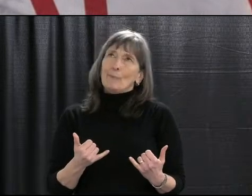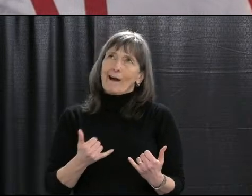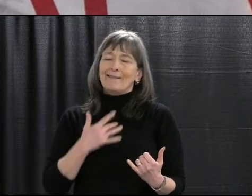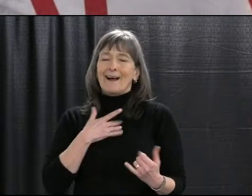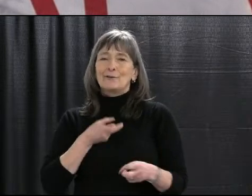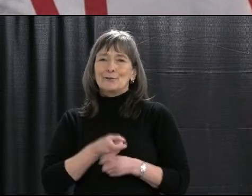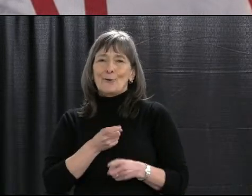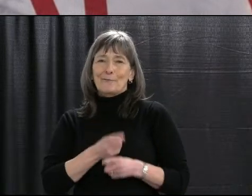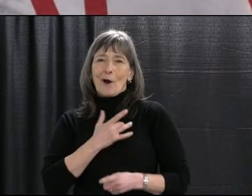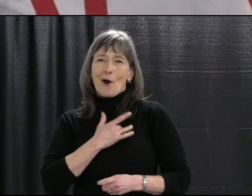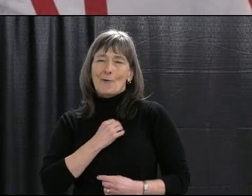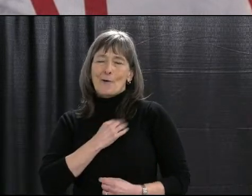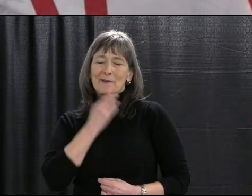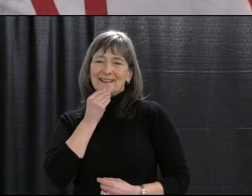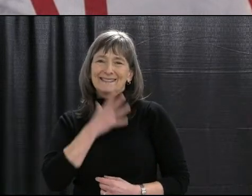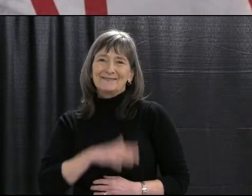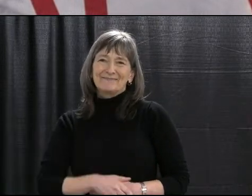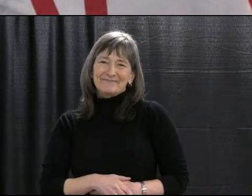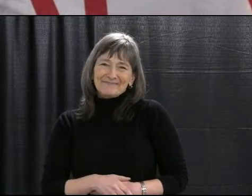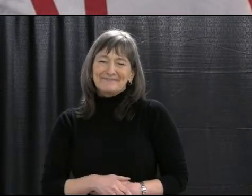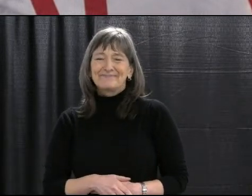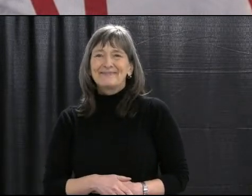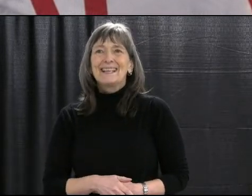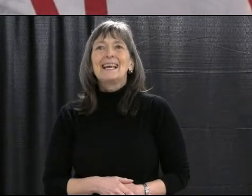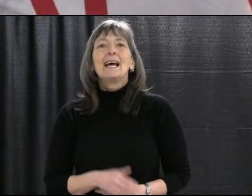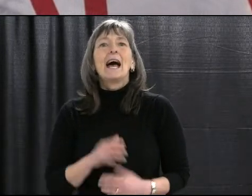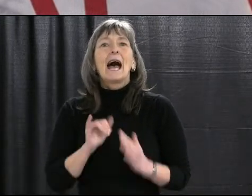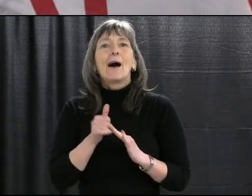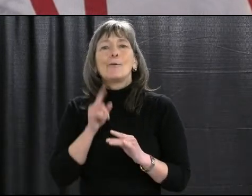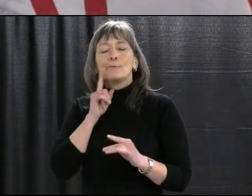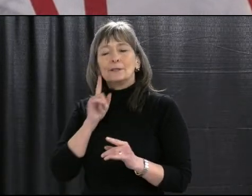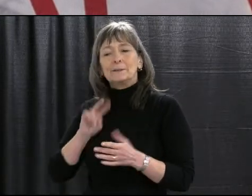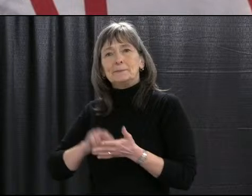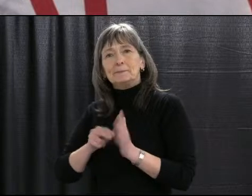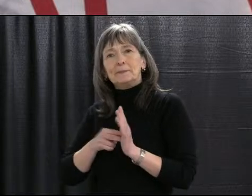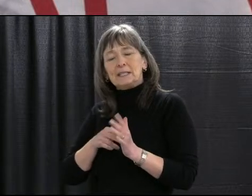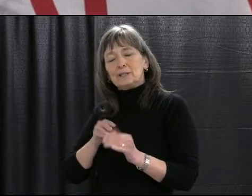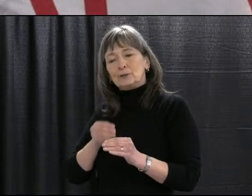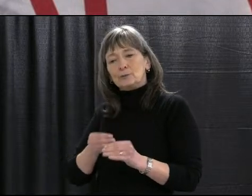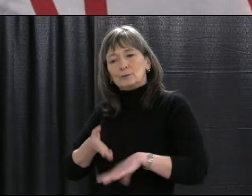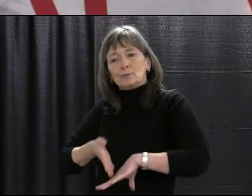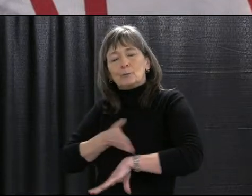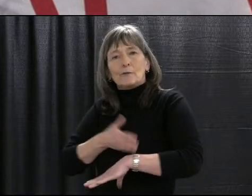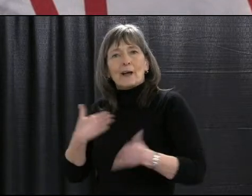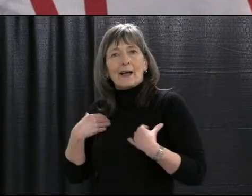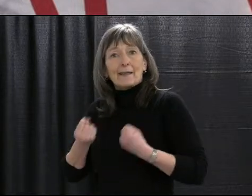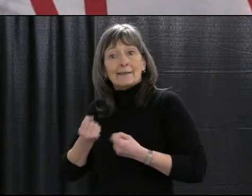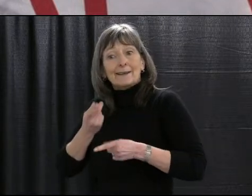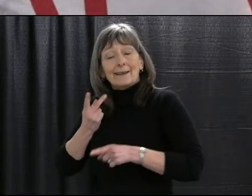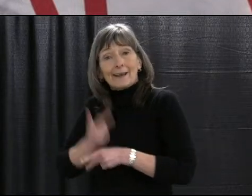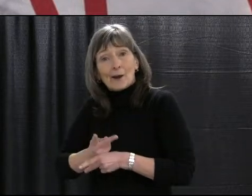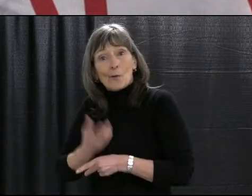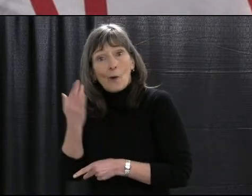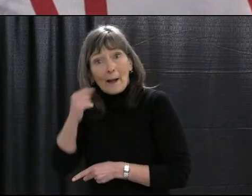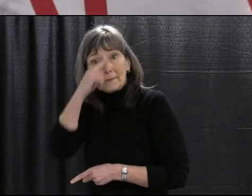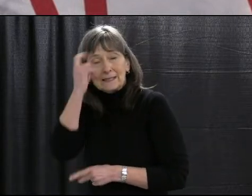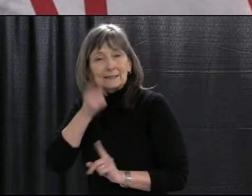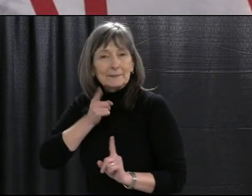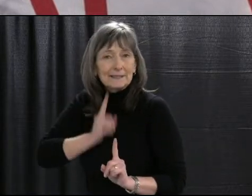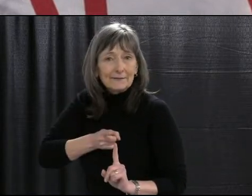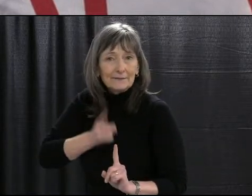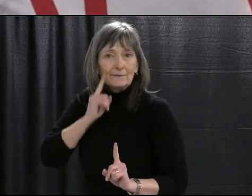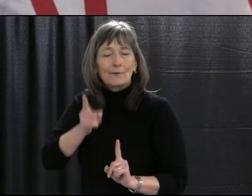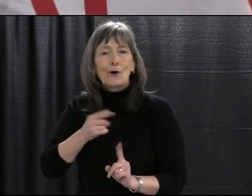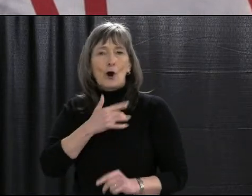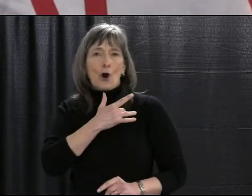pun, and what it means for healthcare, specifically heart and stroke patients going